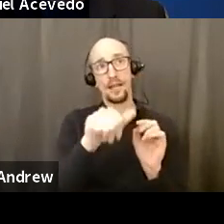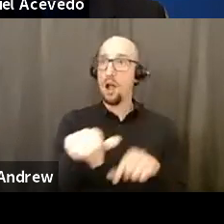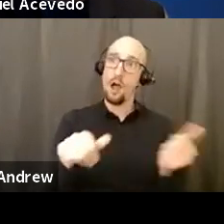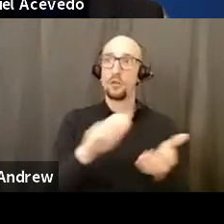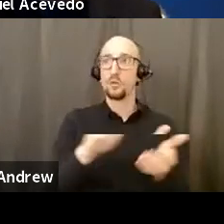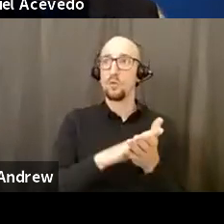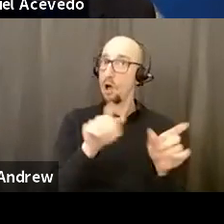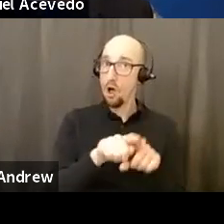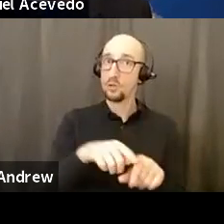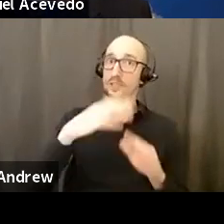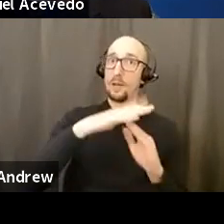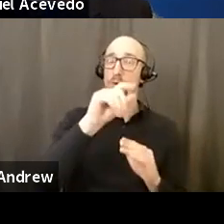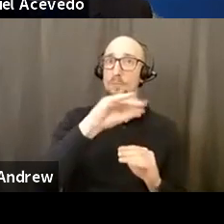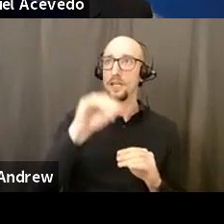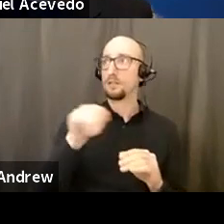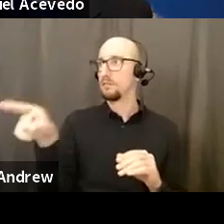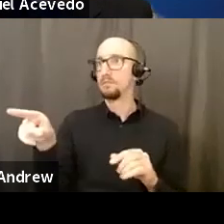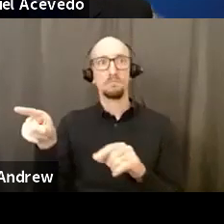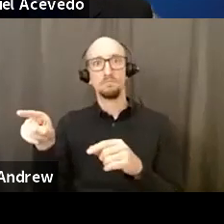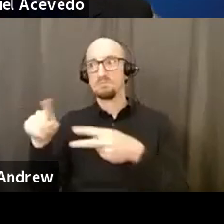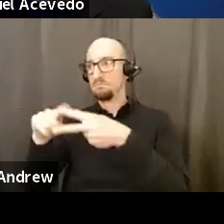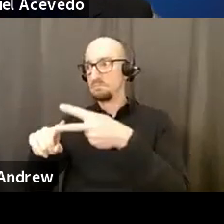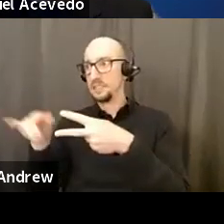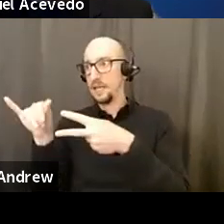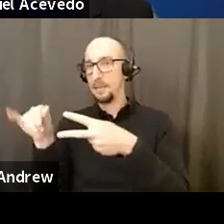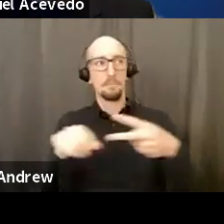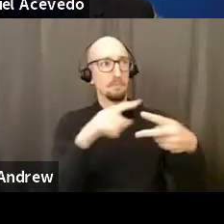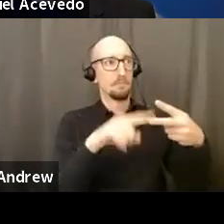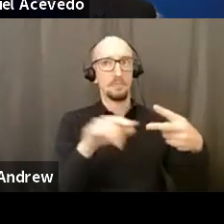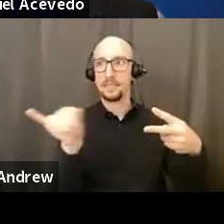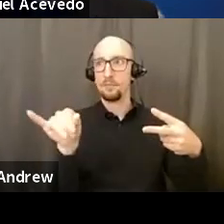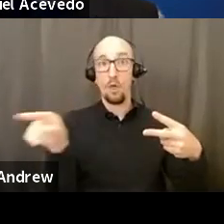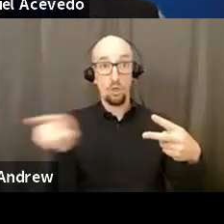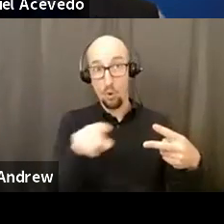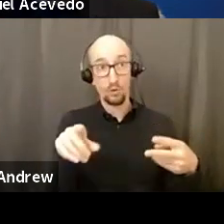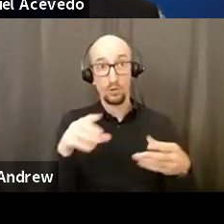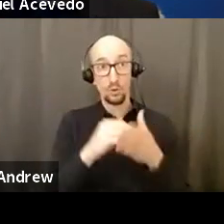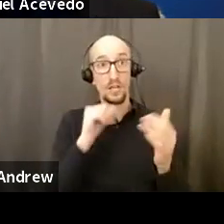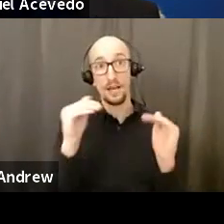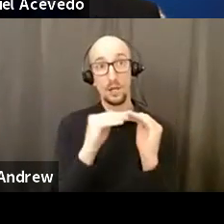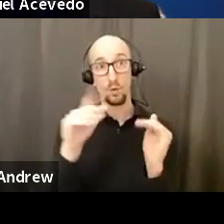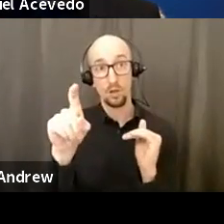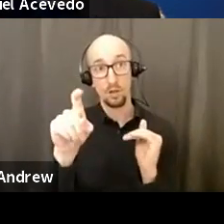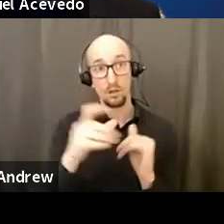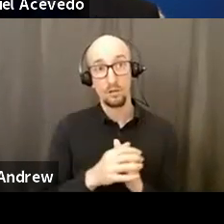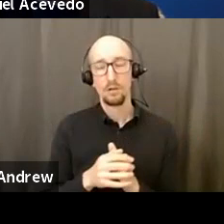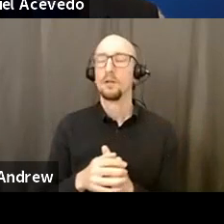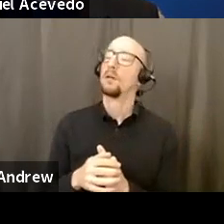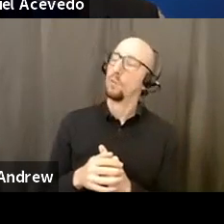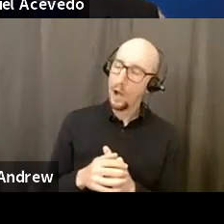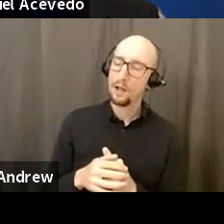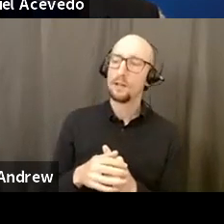20%? Those two students are not equal. I don't know about the value